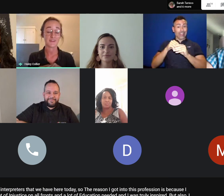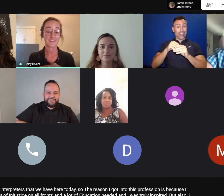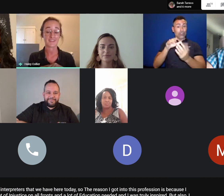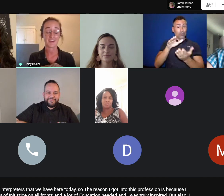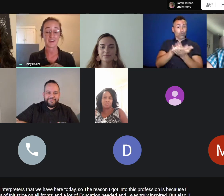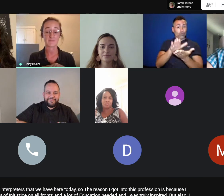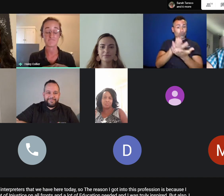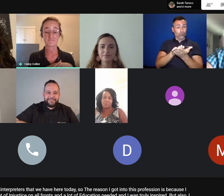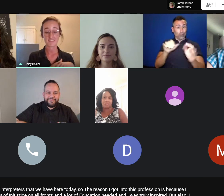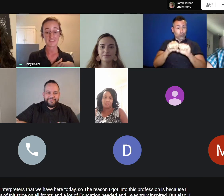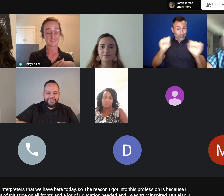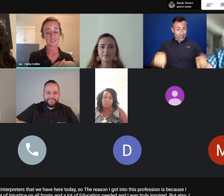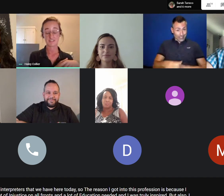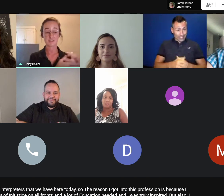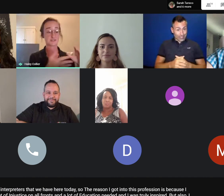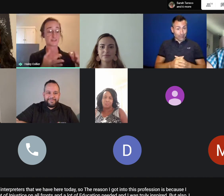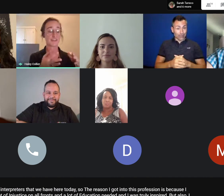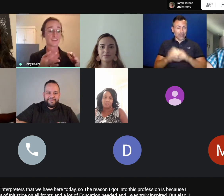you work with